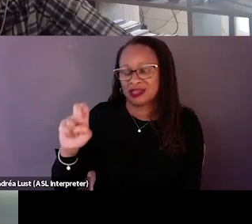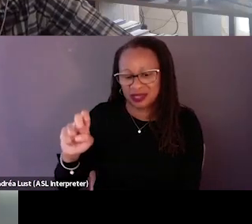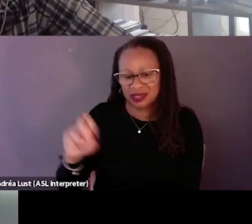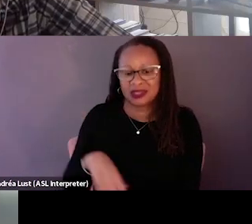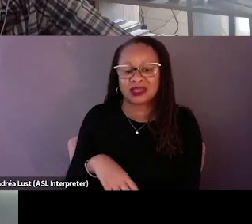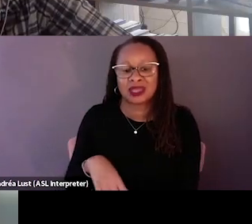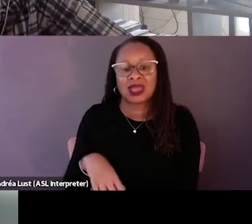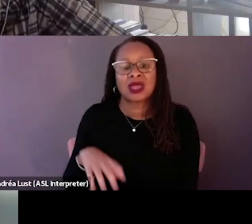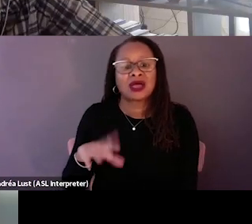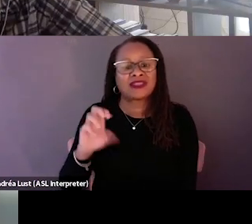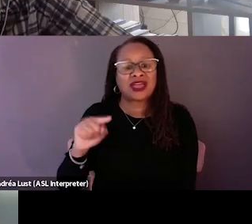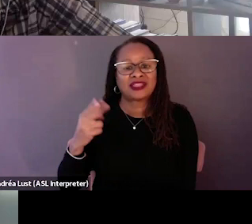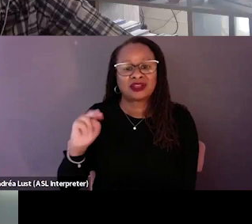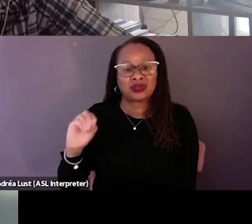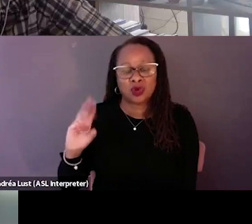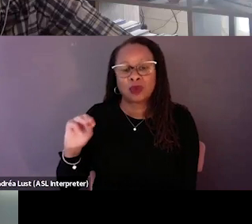ethnomusicologist in